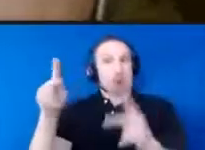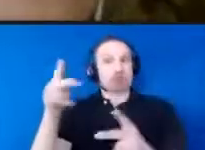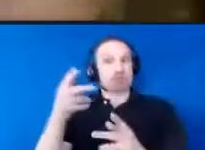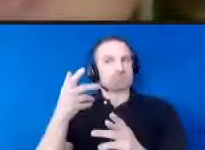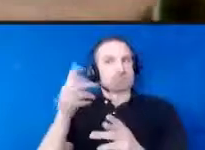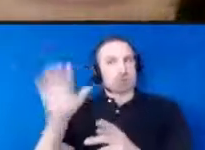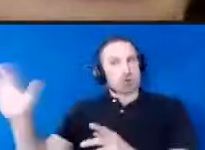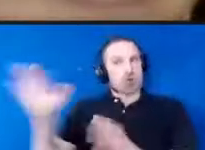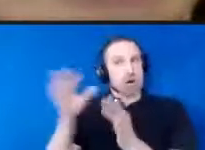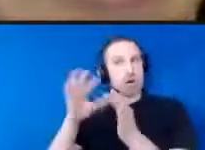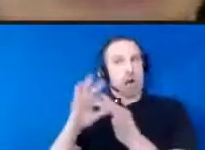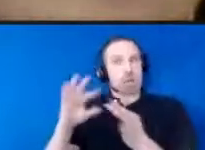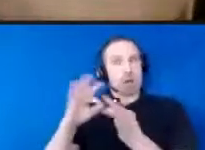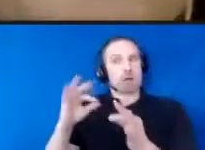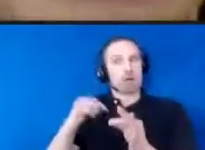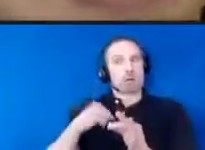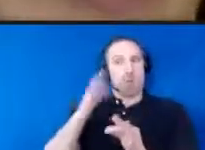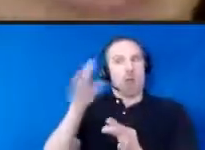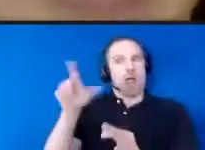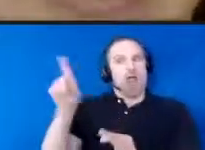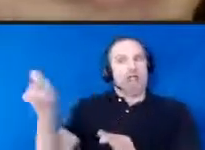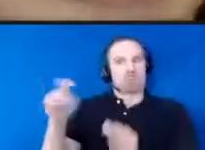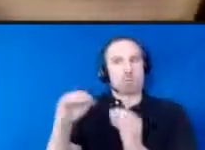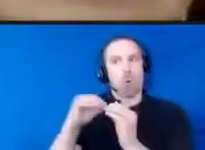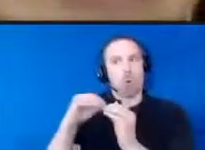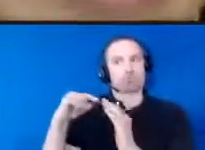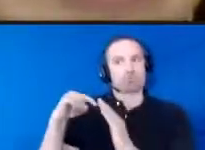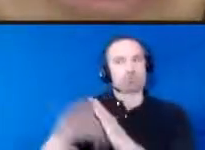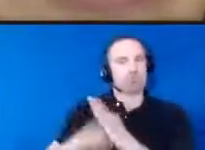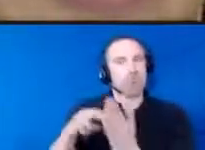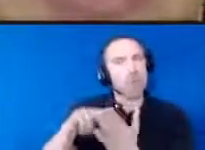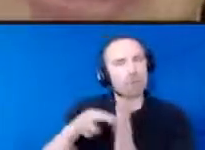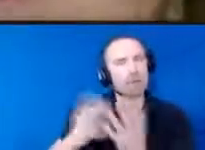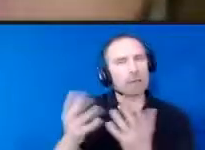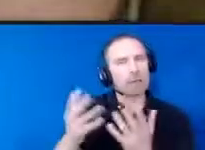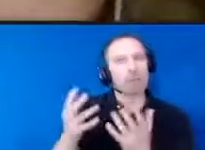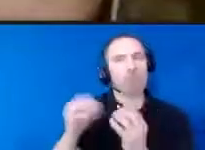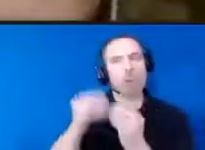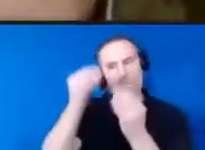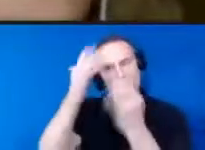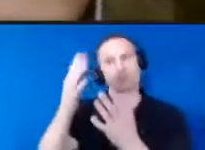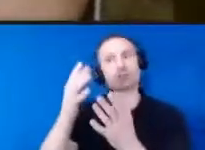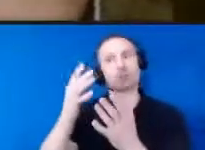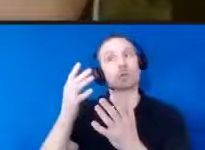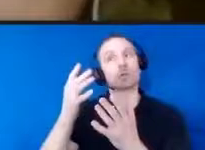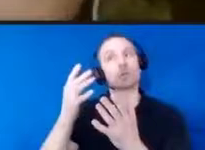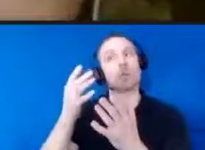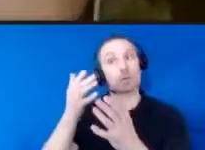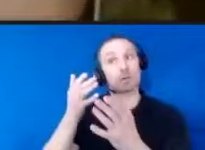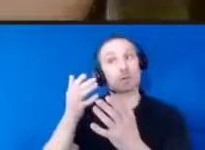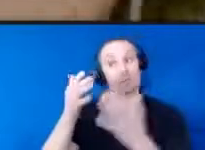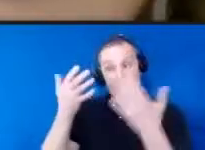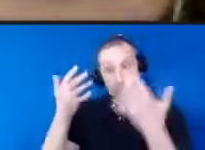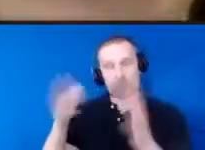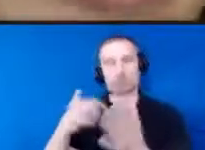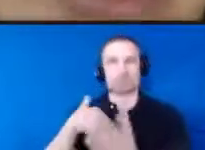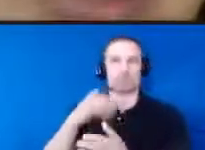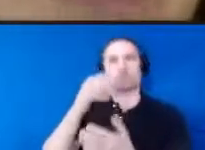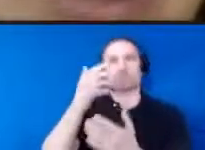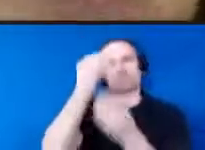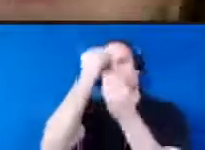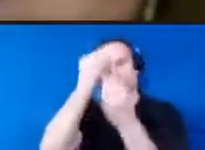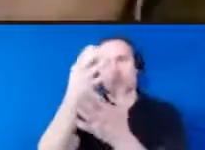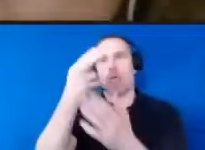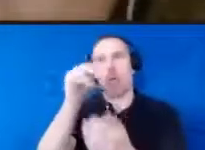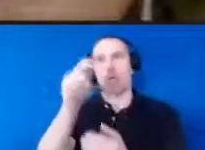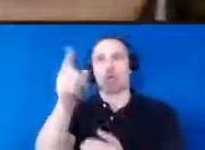shared this comment, and Hannah, we'll make sure we get that to you so that you can clear anything up. And we